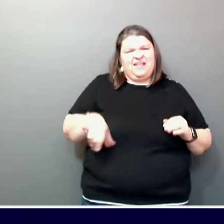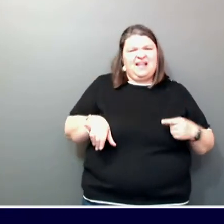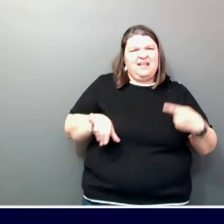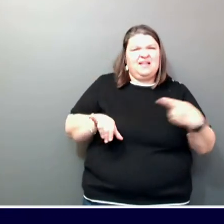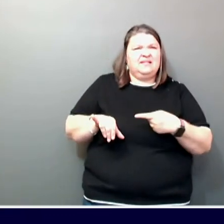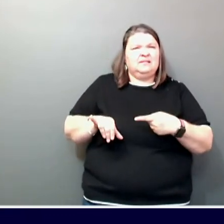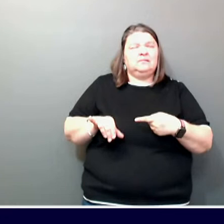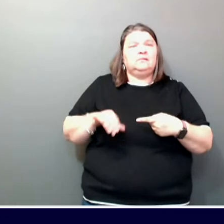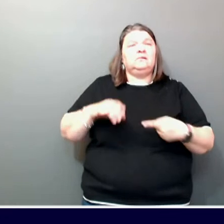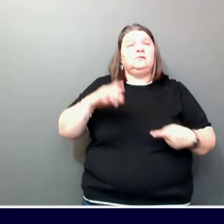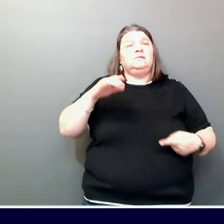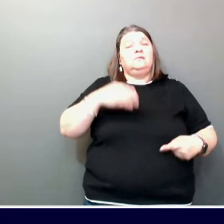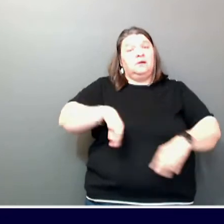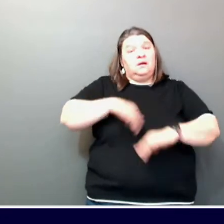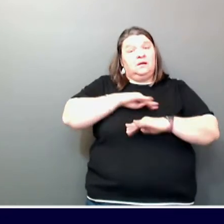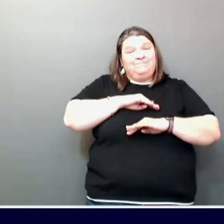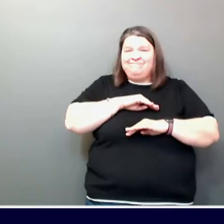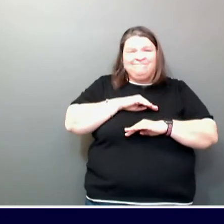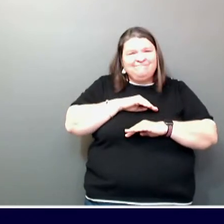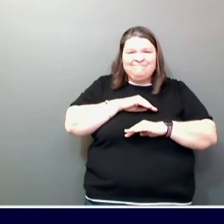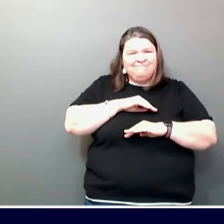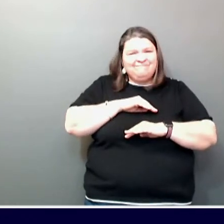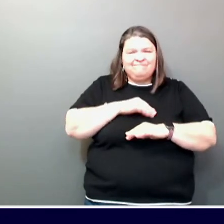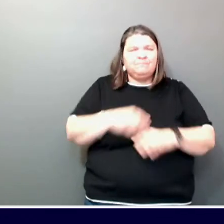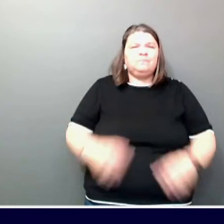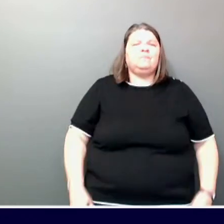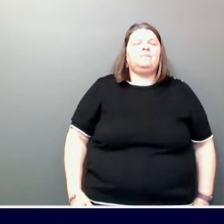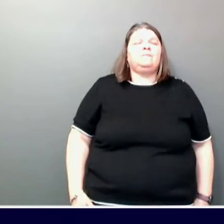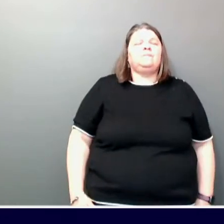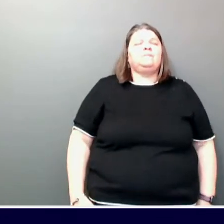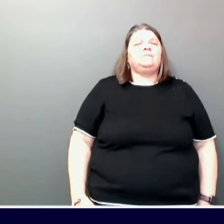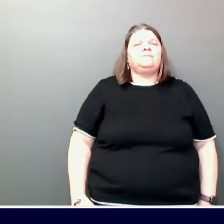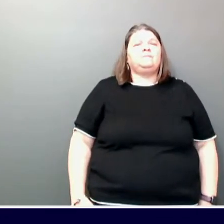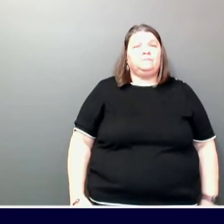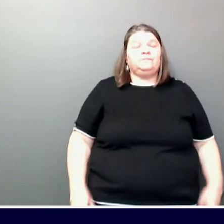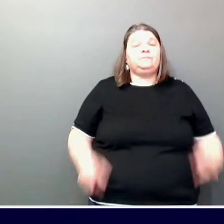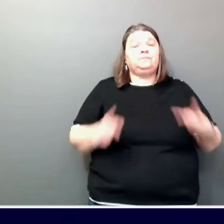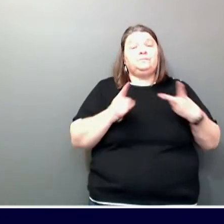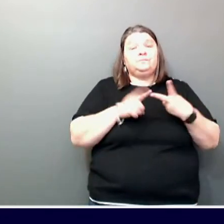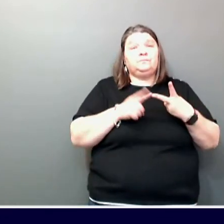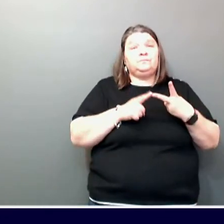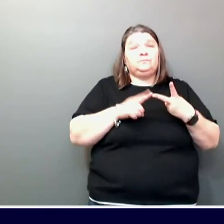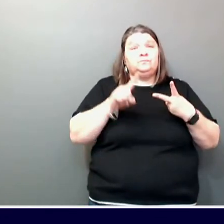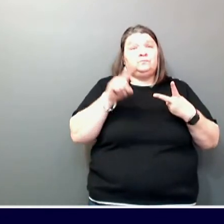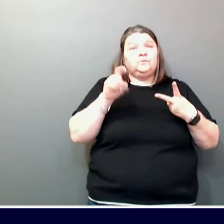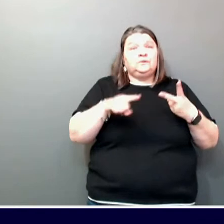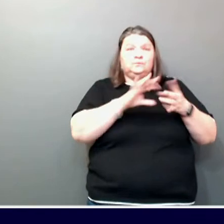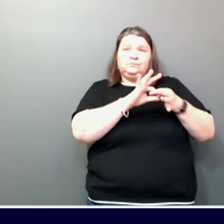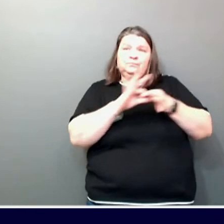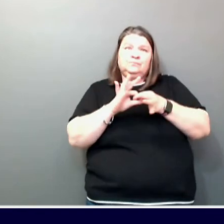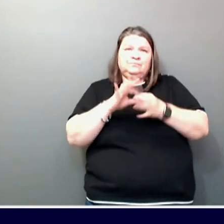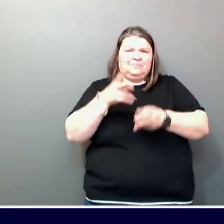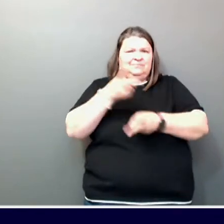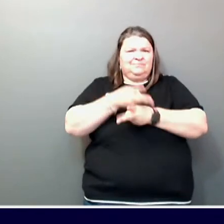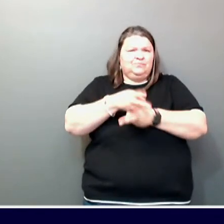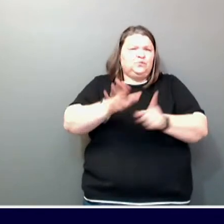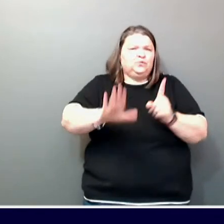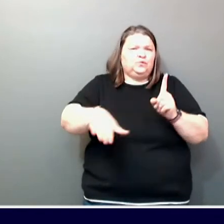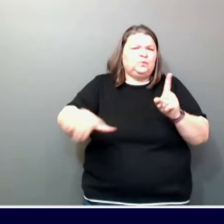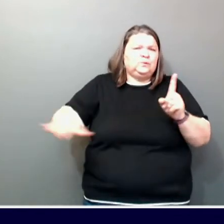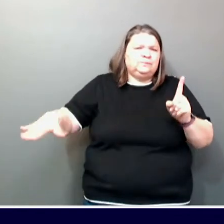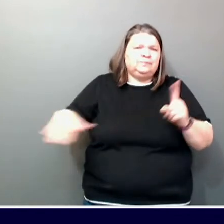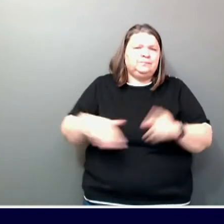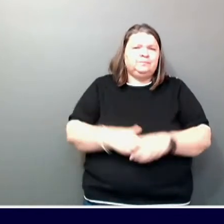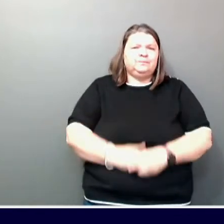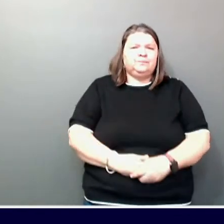you. Thank you. And I have a second question about daycares. A lot of daycares are still maintaining